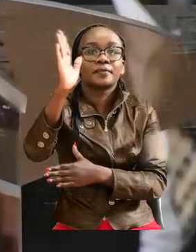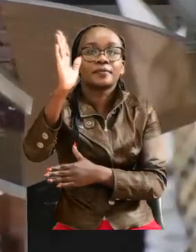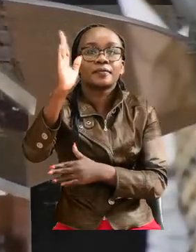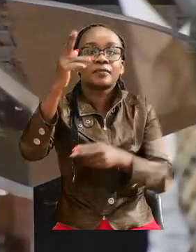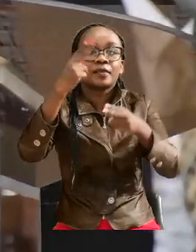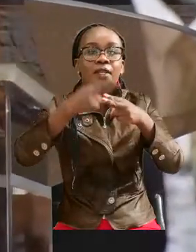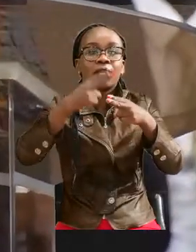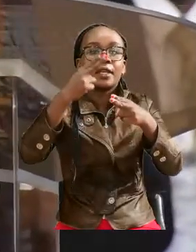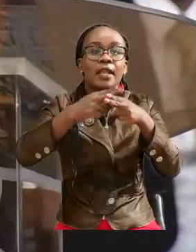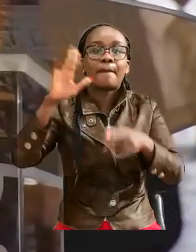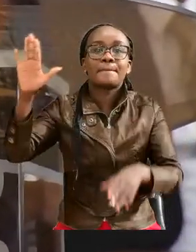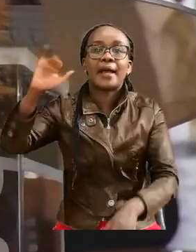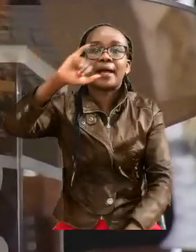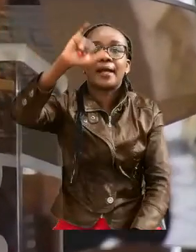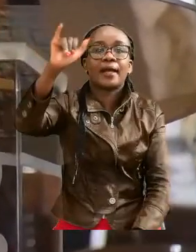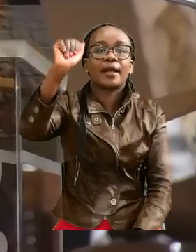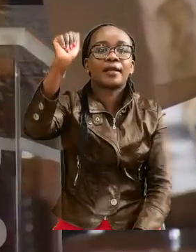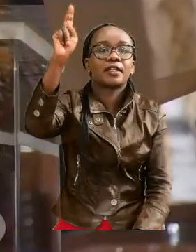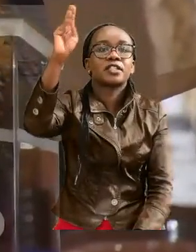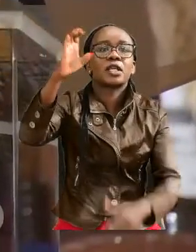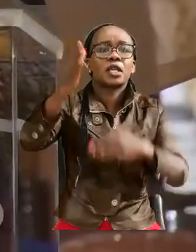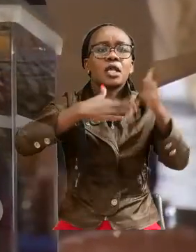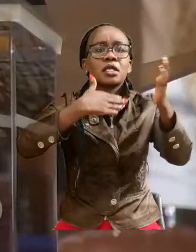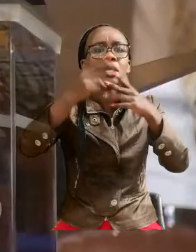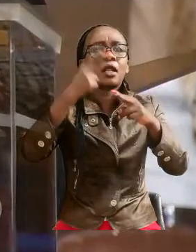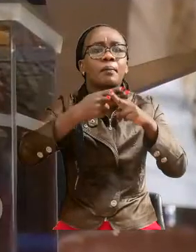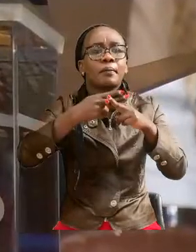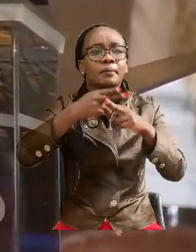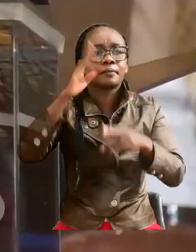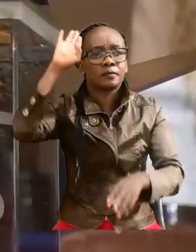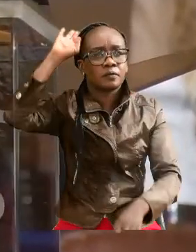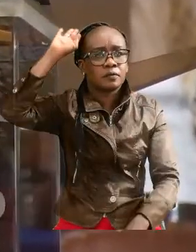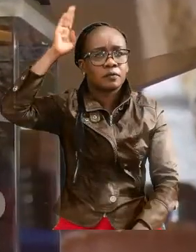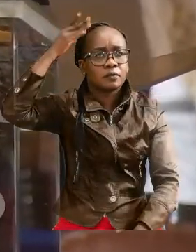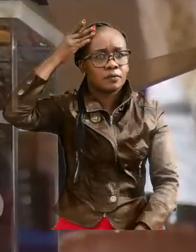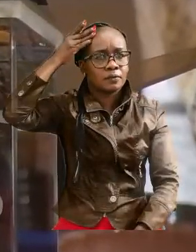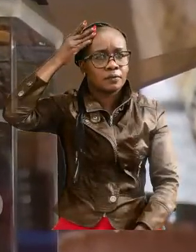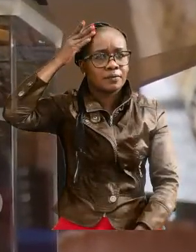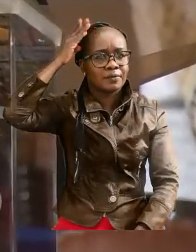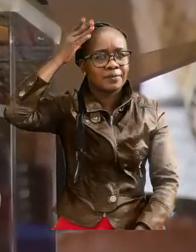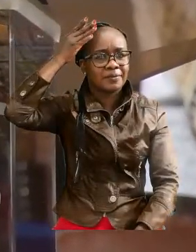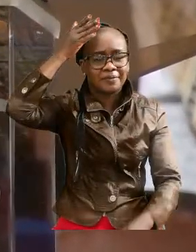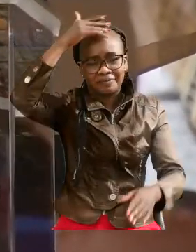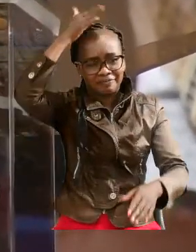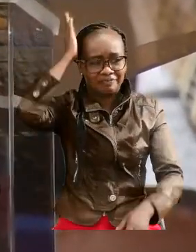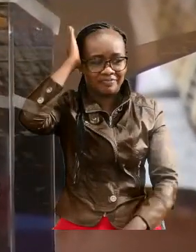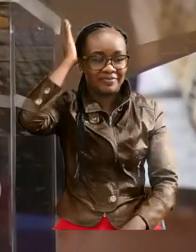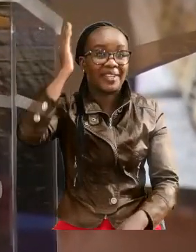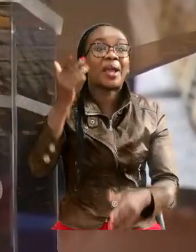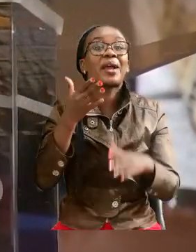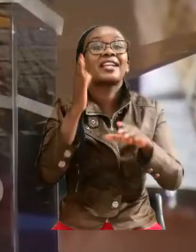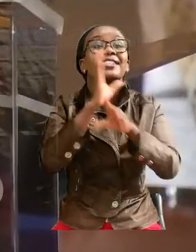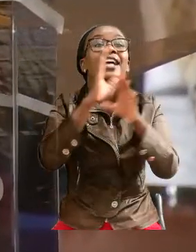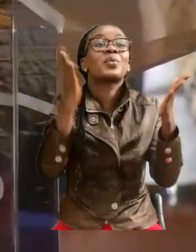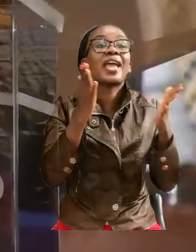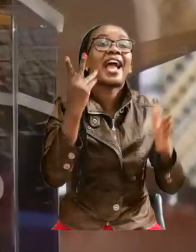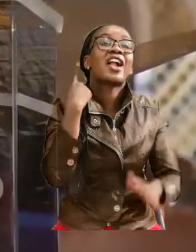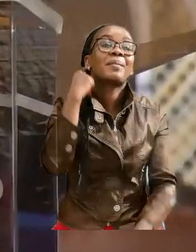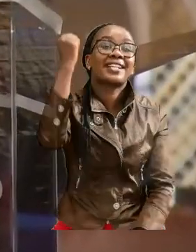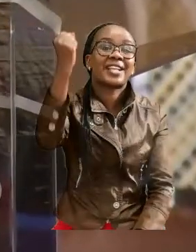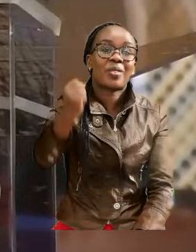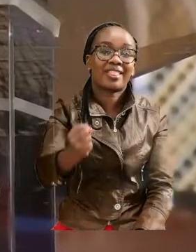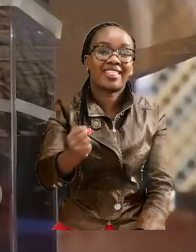My name is Jane Washira. I come from PCA Kariobangi South.